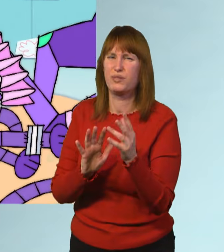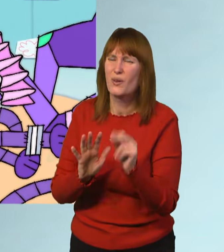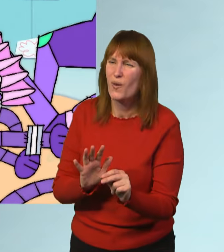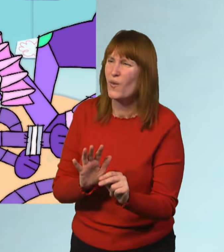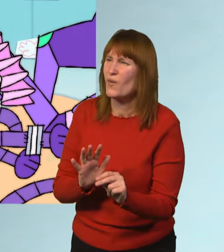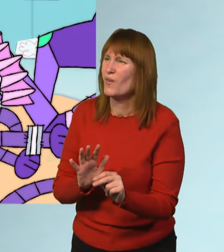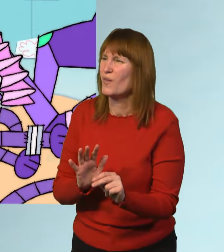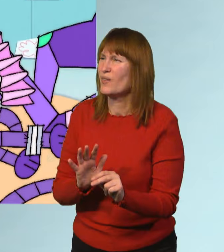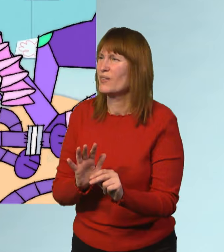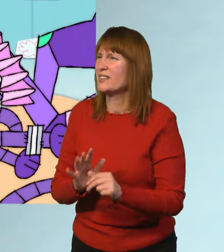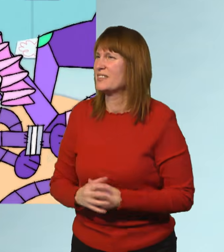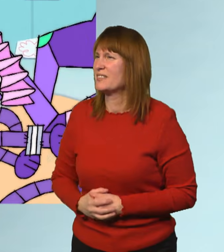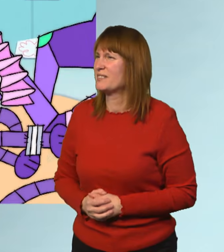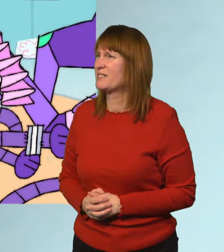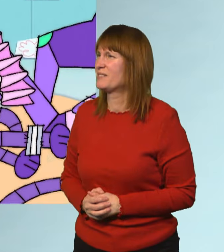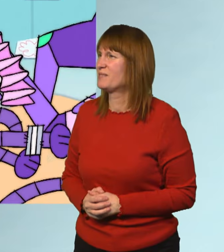Oh,